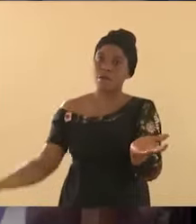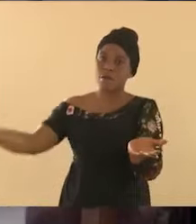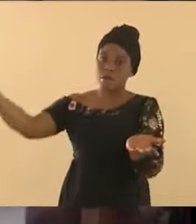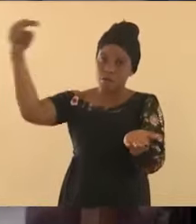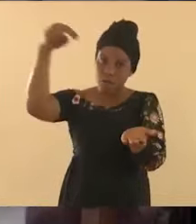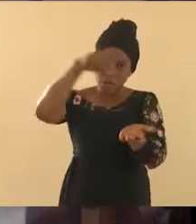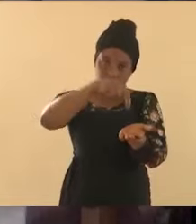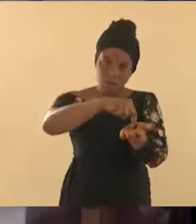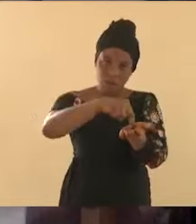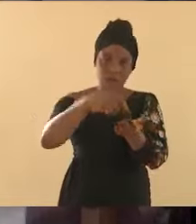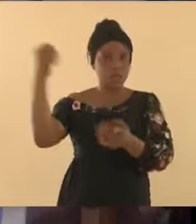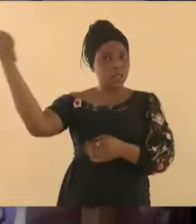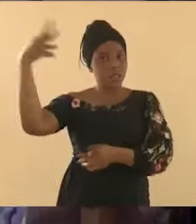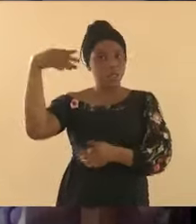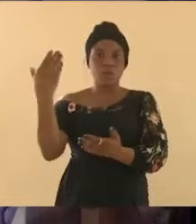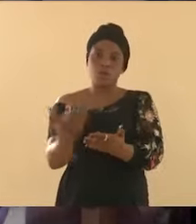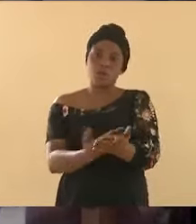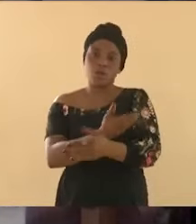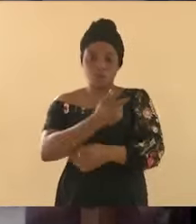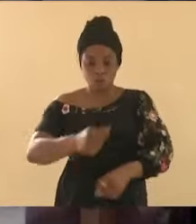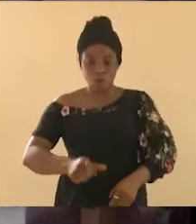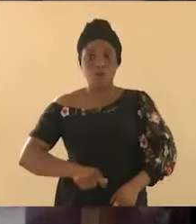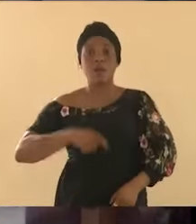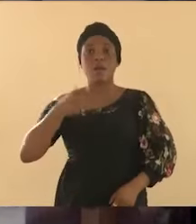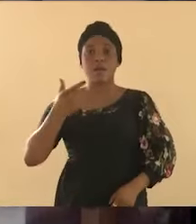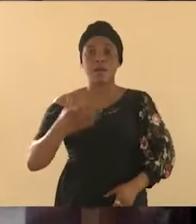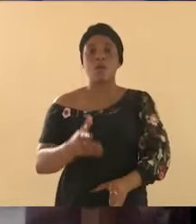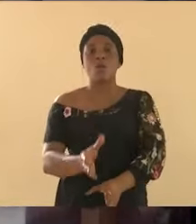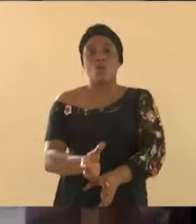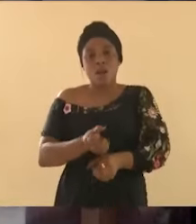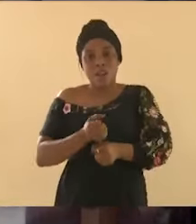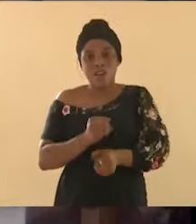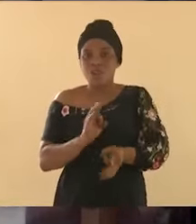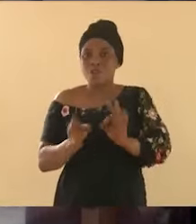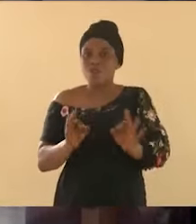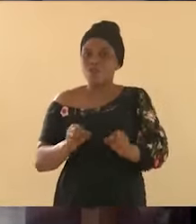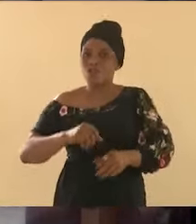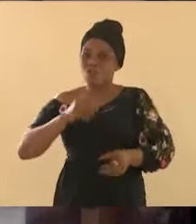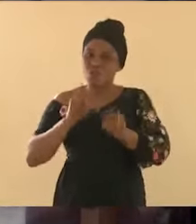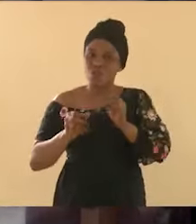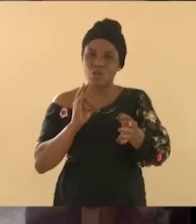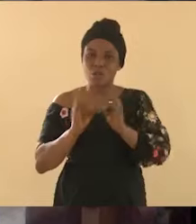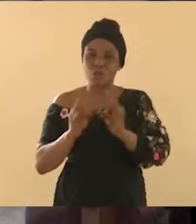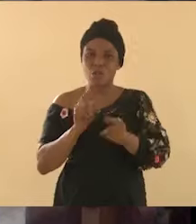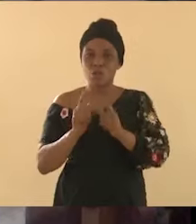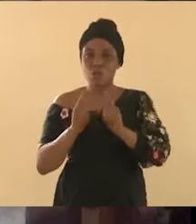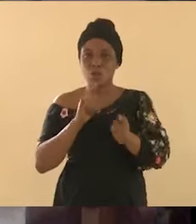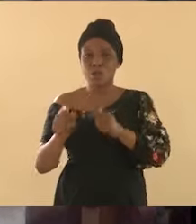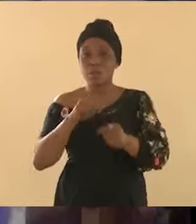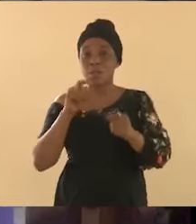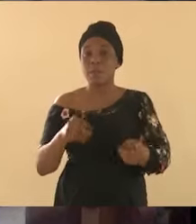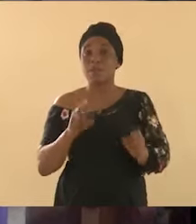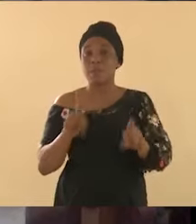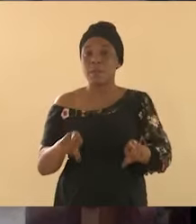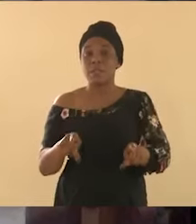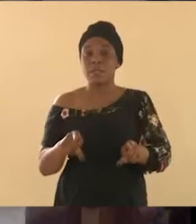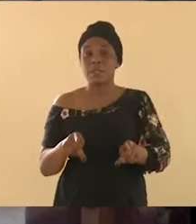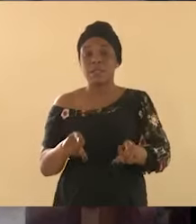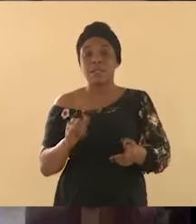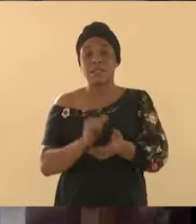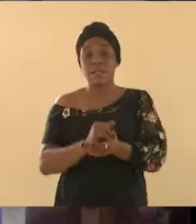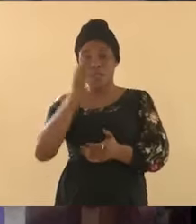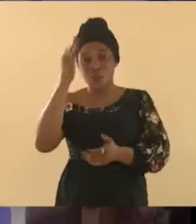of the resurrection. It is in the light of the new life that will come. And if you don't emphasize that, then the person